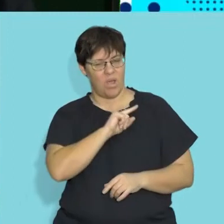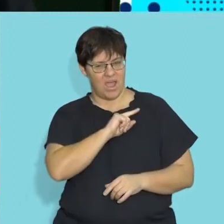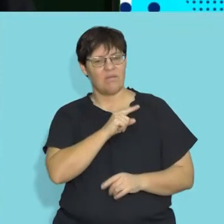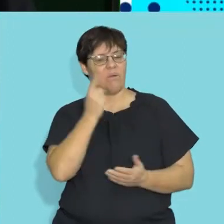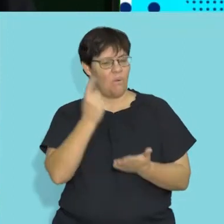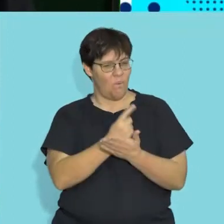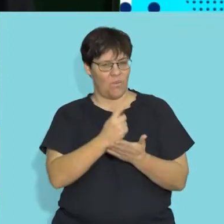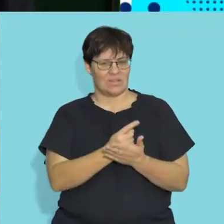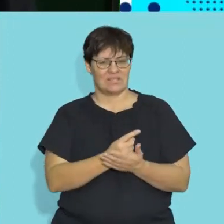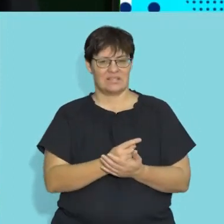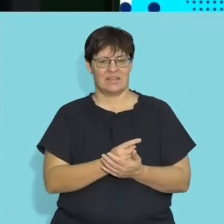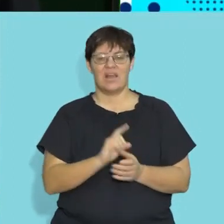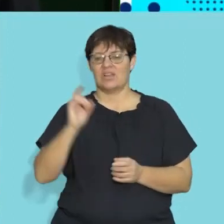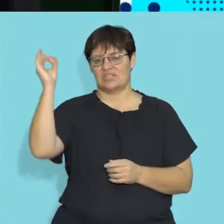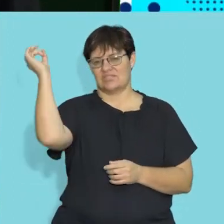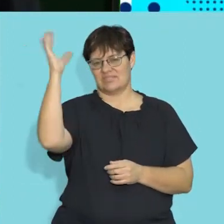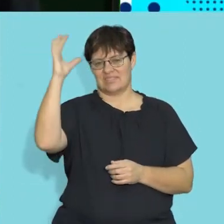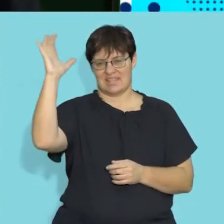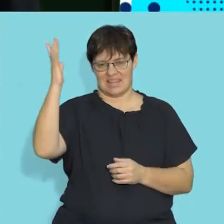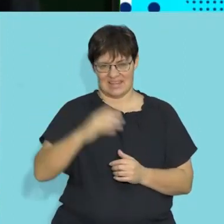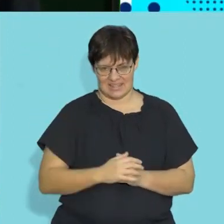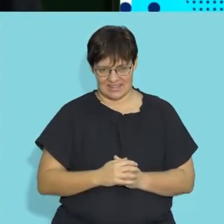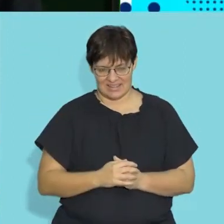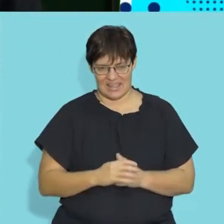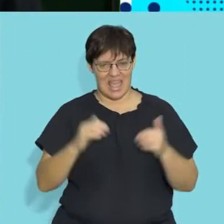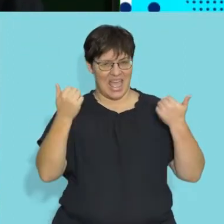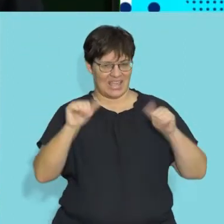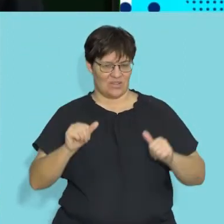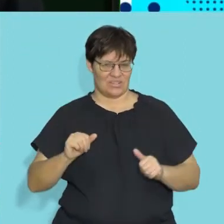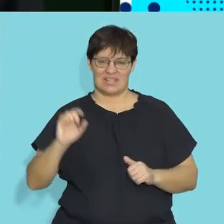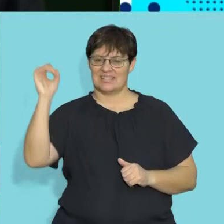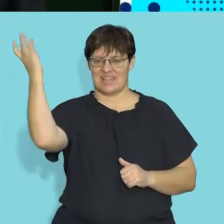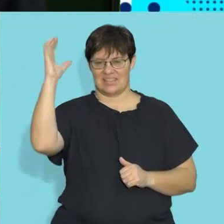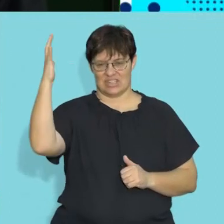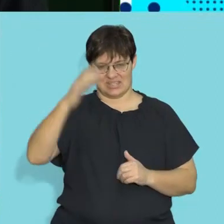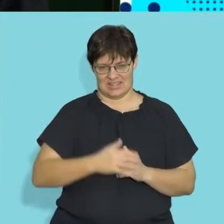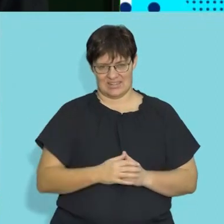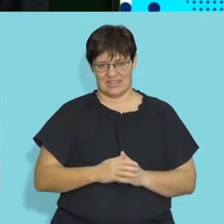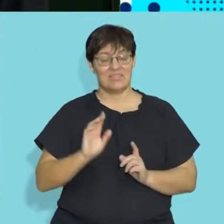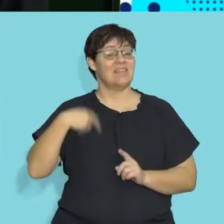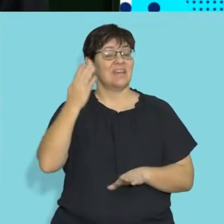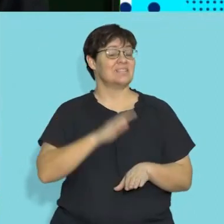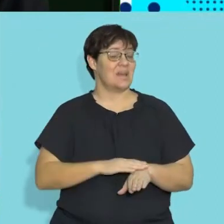you will always be our shining stars. Accounting, shining